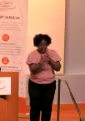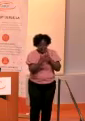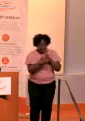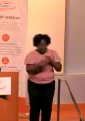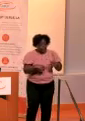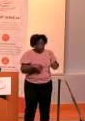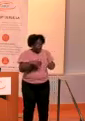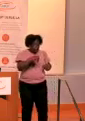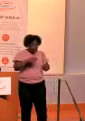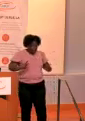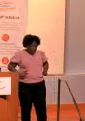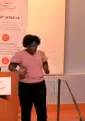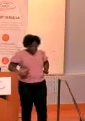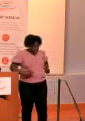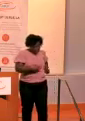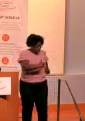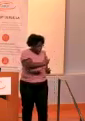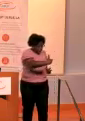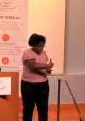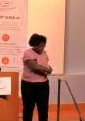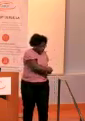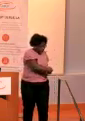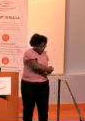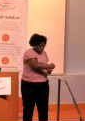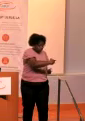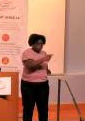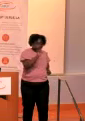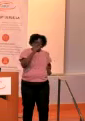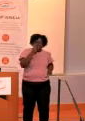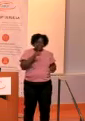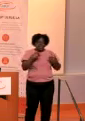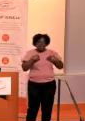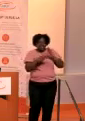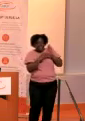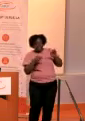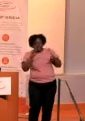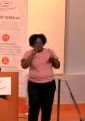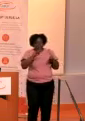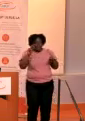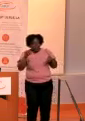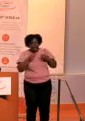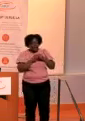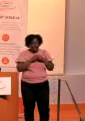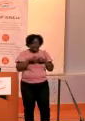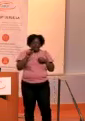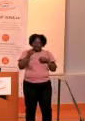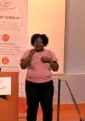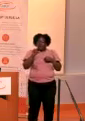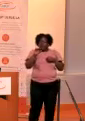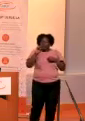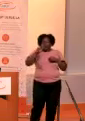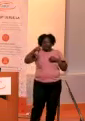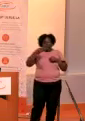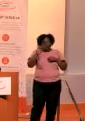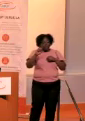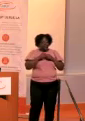biopsy, if someone is NEL1 positive, has been diagnosed with MN, and immunofluorescence is full house except